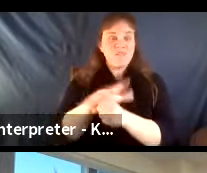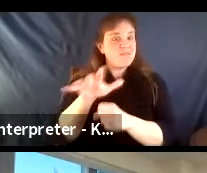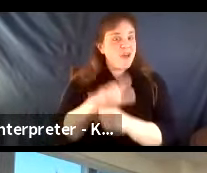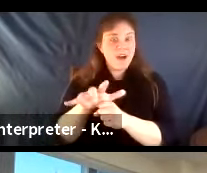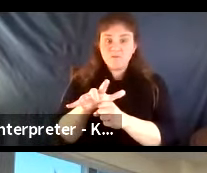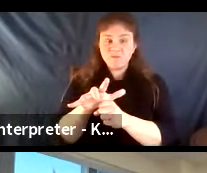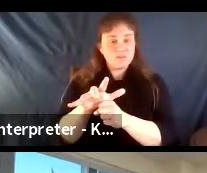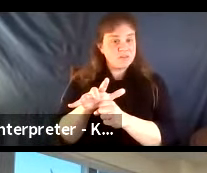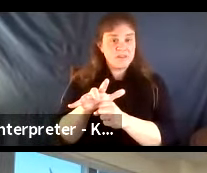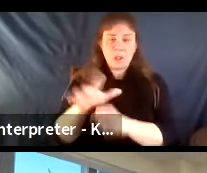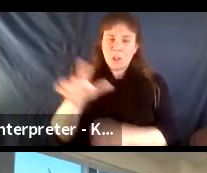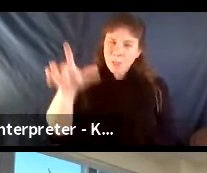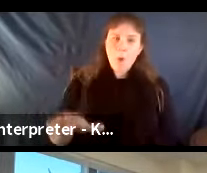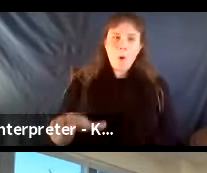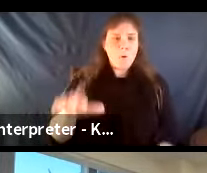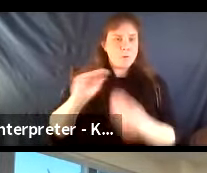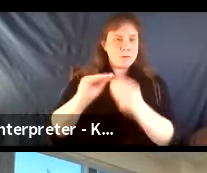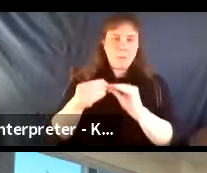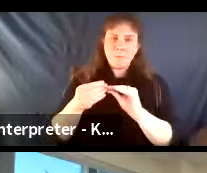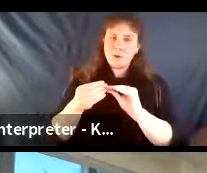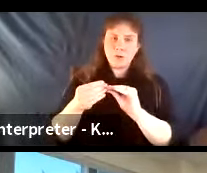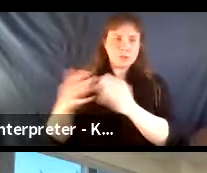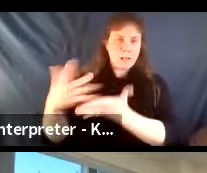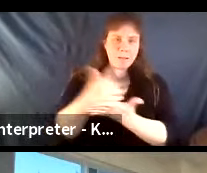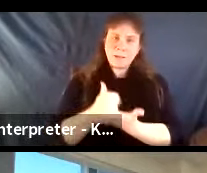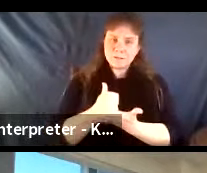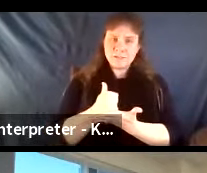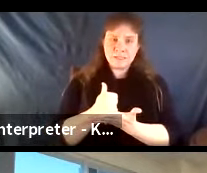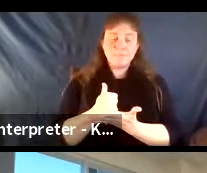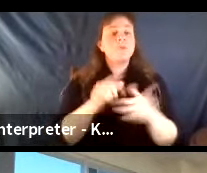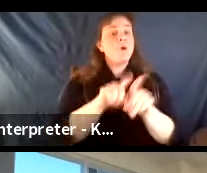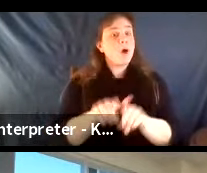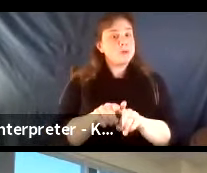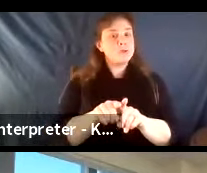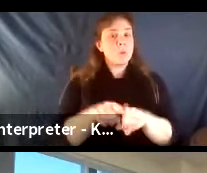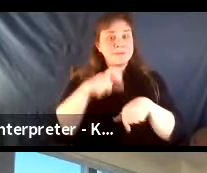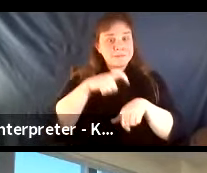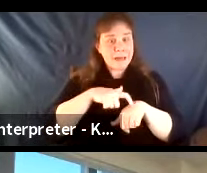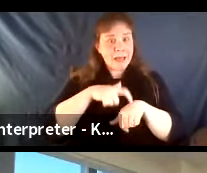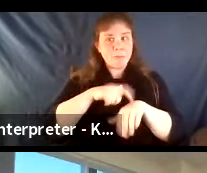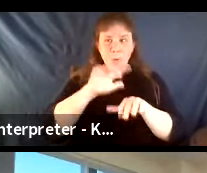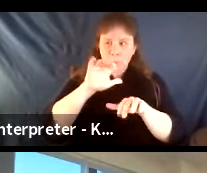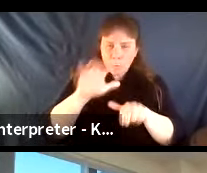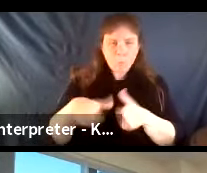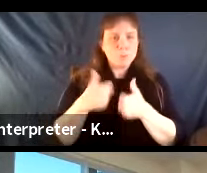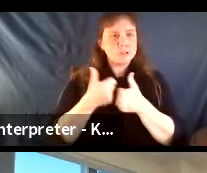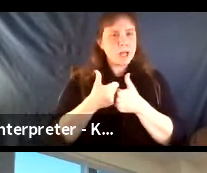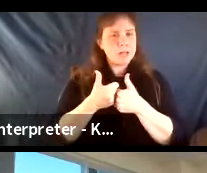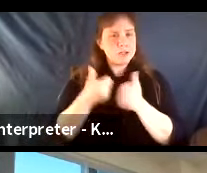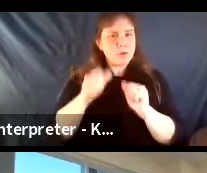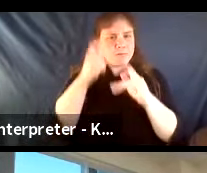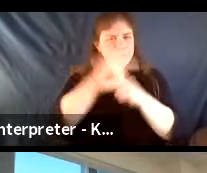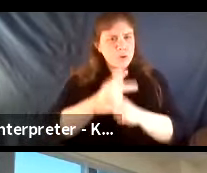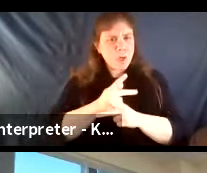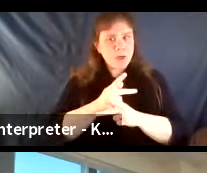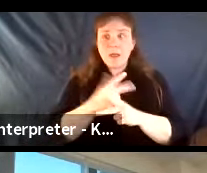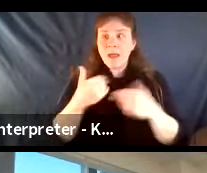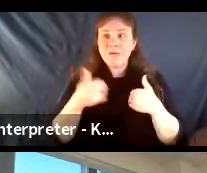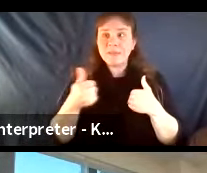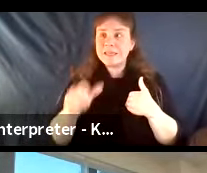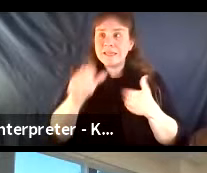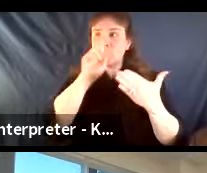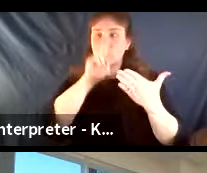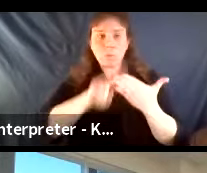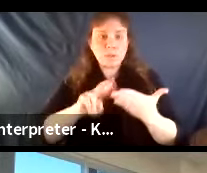very challenging time in figuring out if there is any research and statistics that we can use